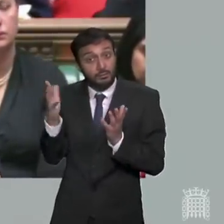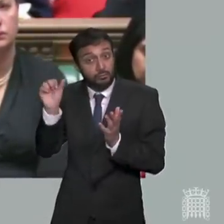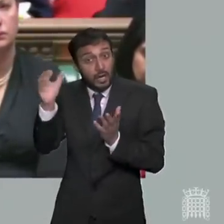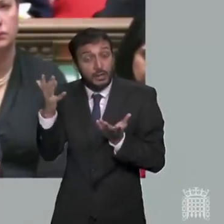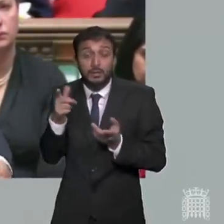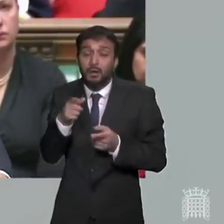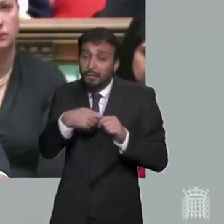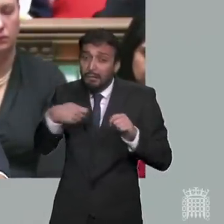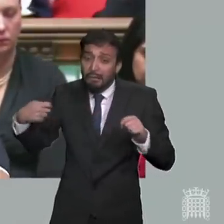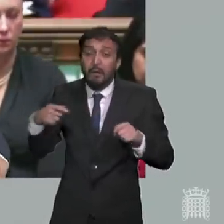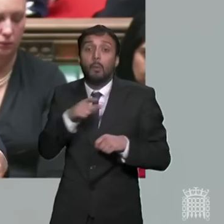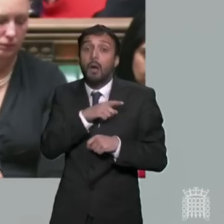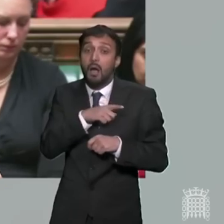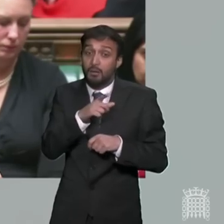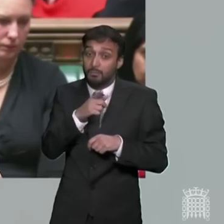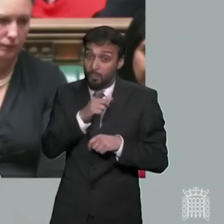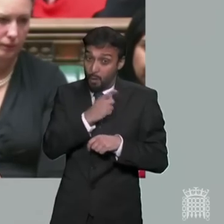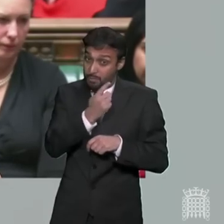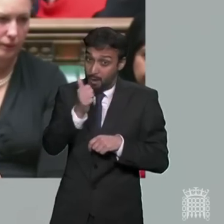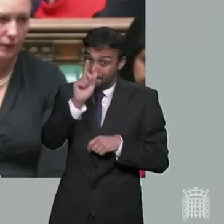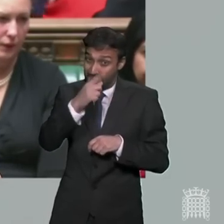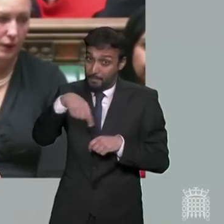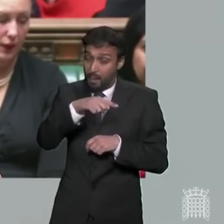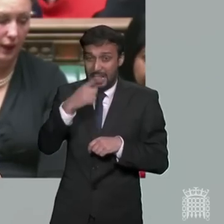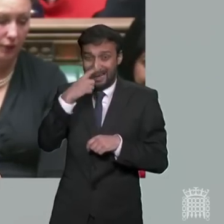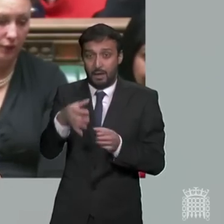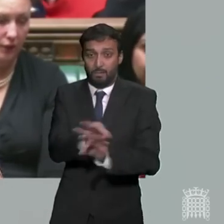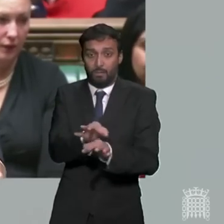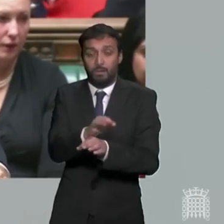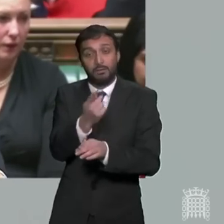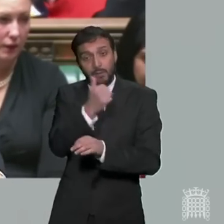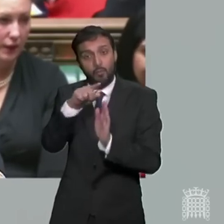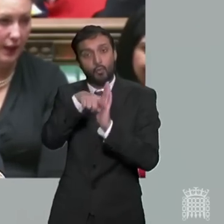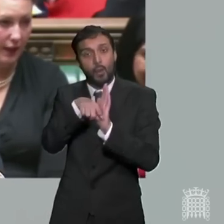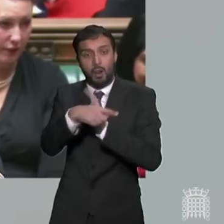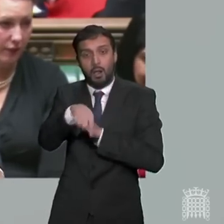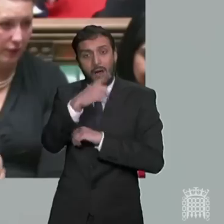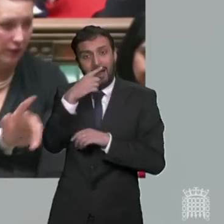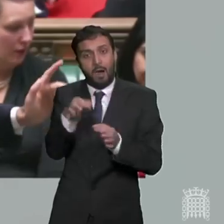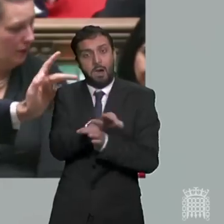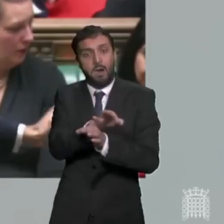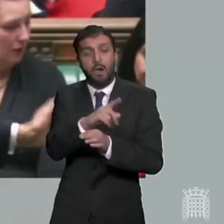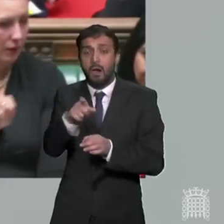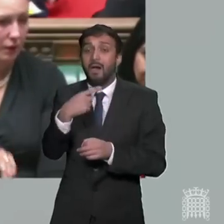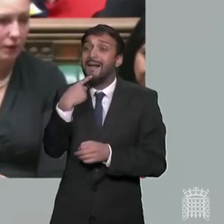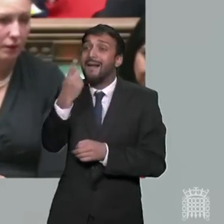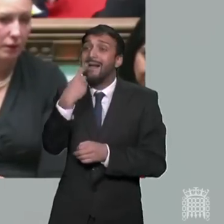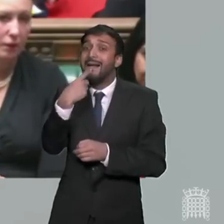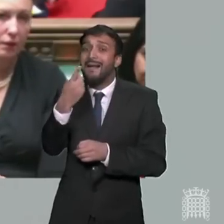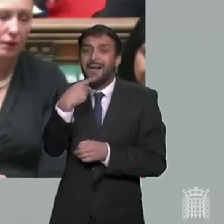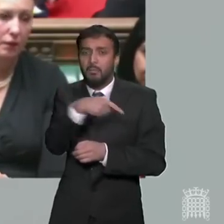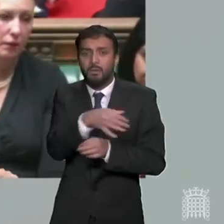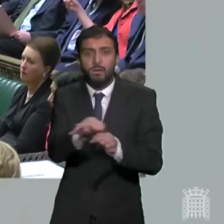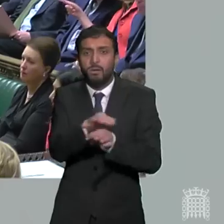people are able to exploit some of the rules in our system and make sequential claims. That is exactly the type of